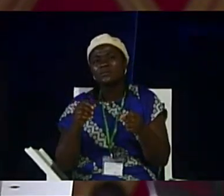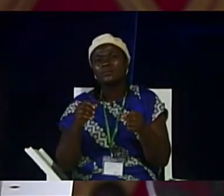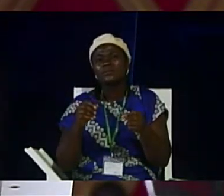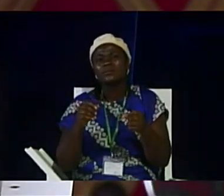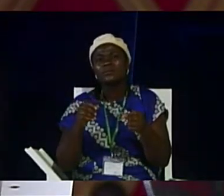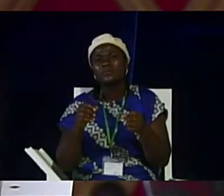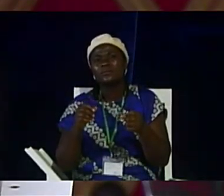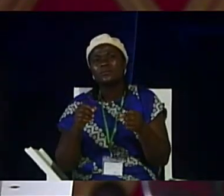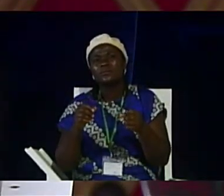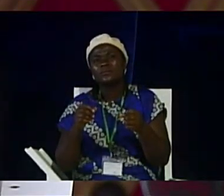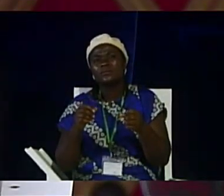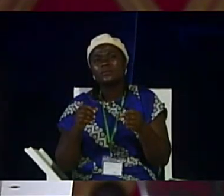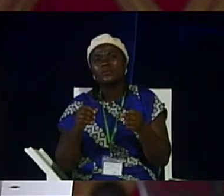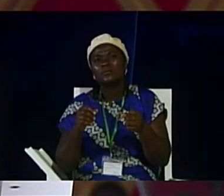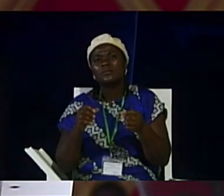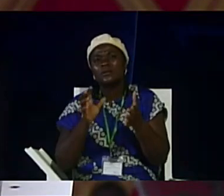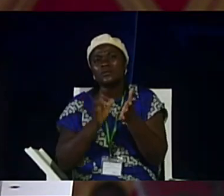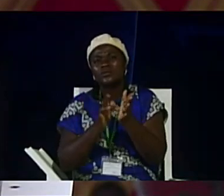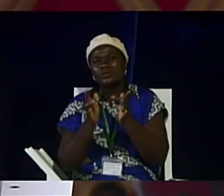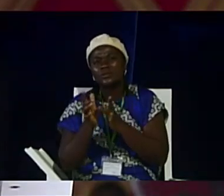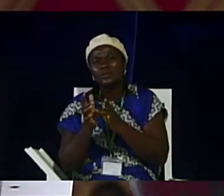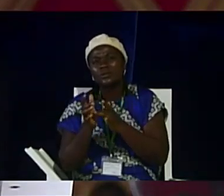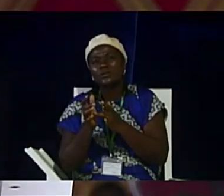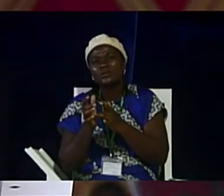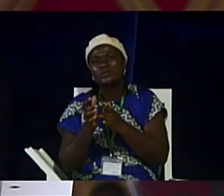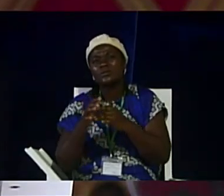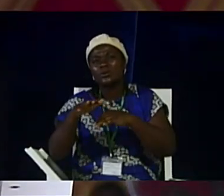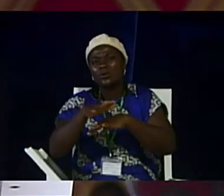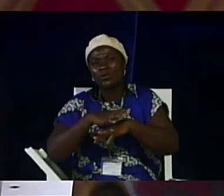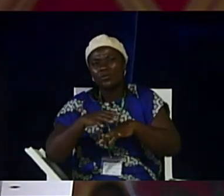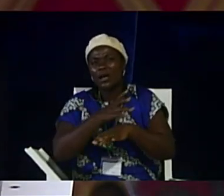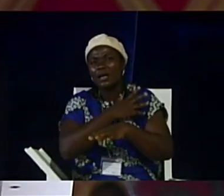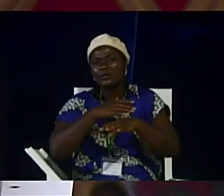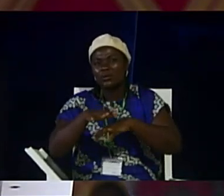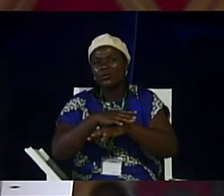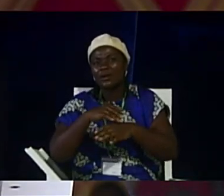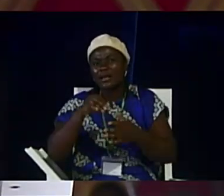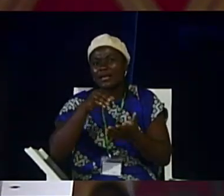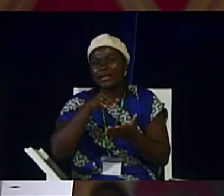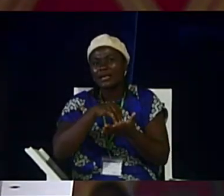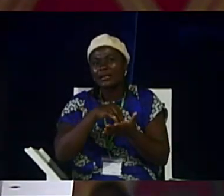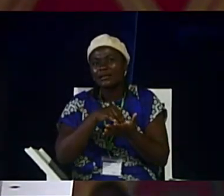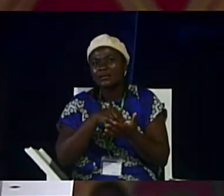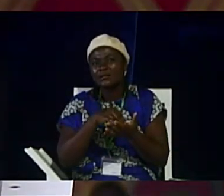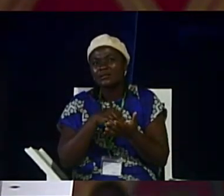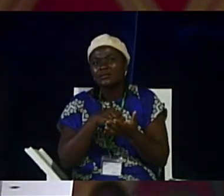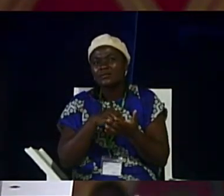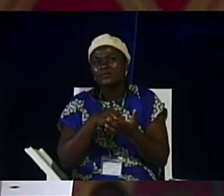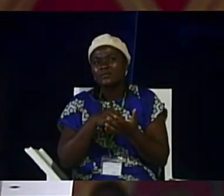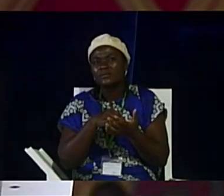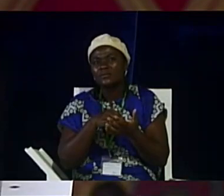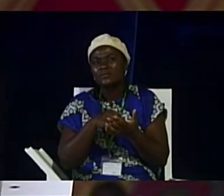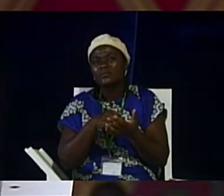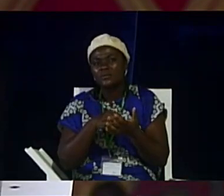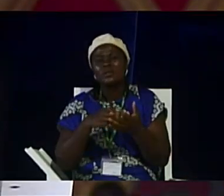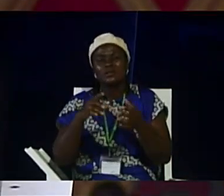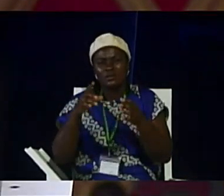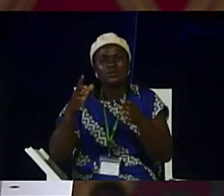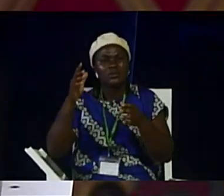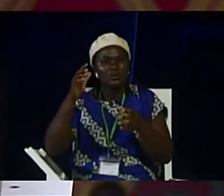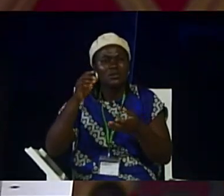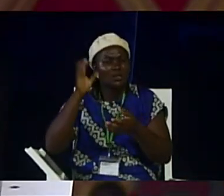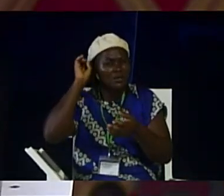Psalm 23:5, you've heard our daddy teach us over and over again that God does not just fill your cup,